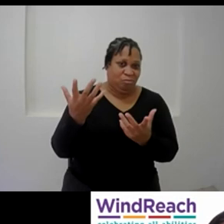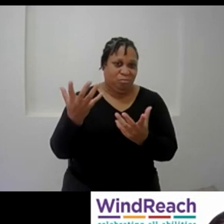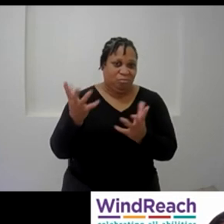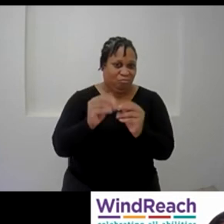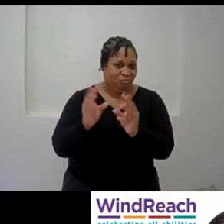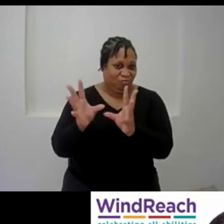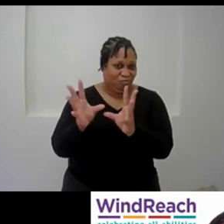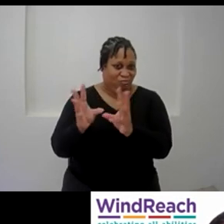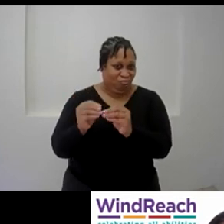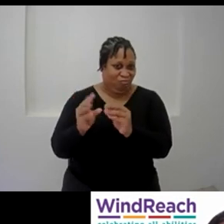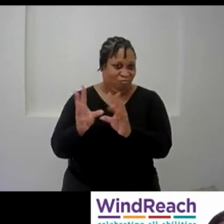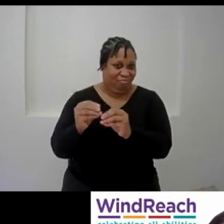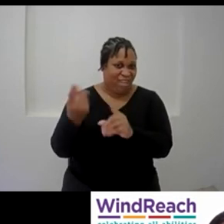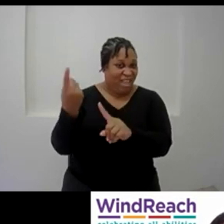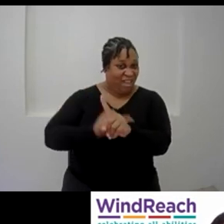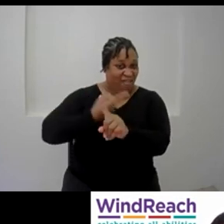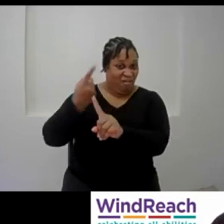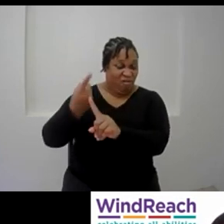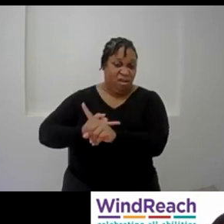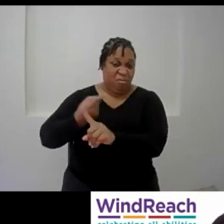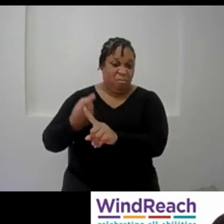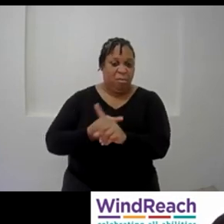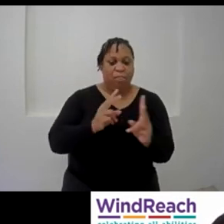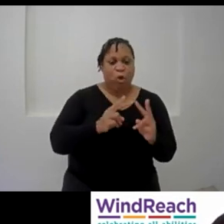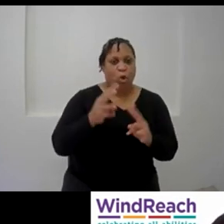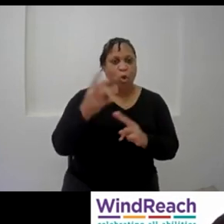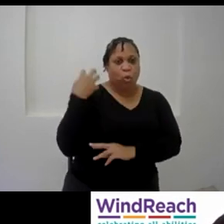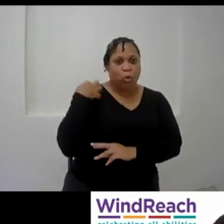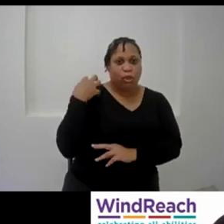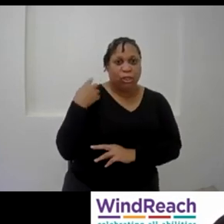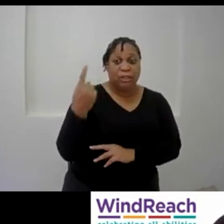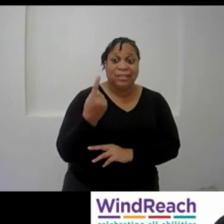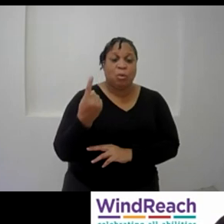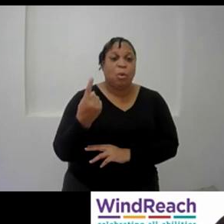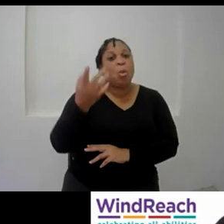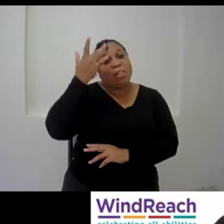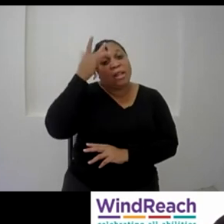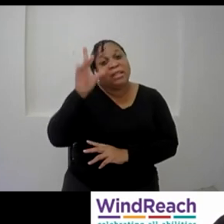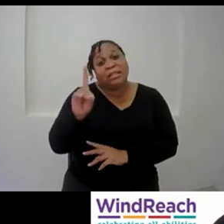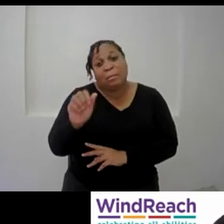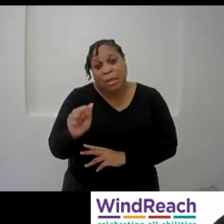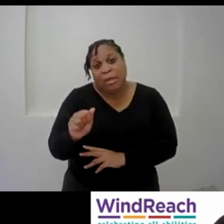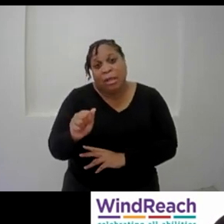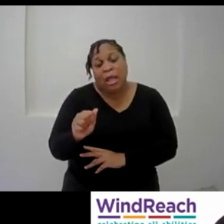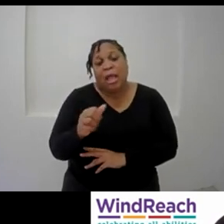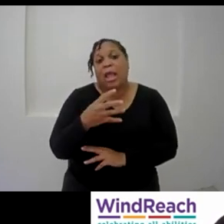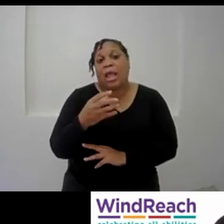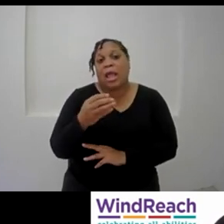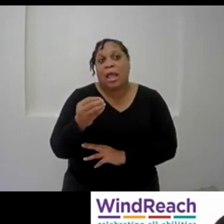think it was every month. It was co-chaired by somebody who had an intellectual disability and by